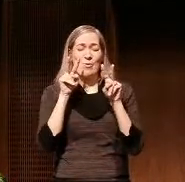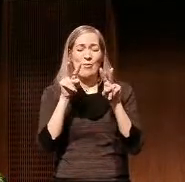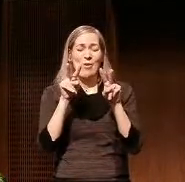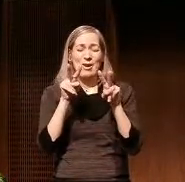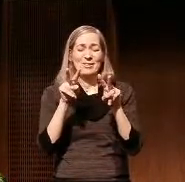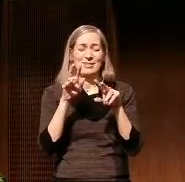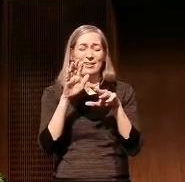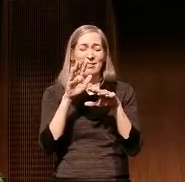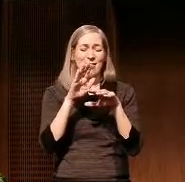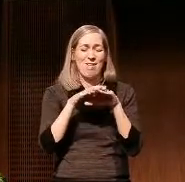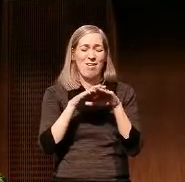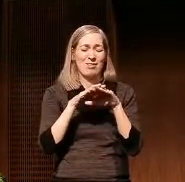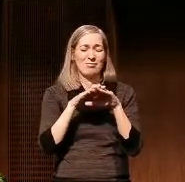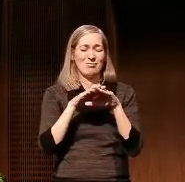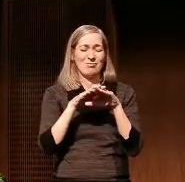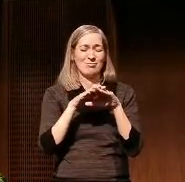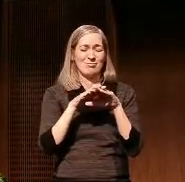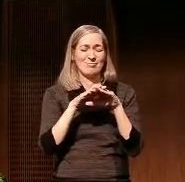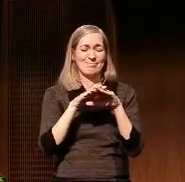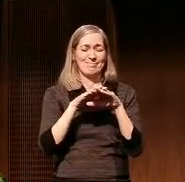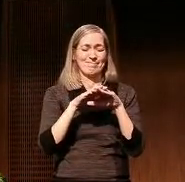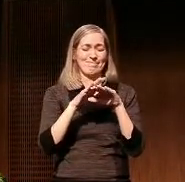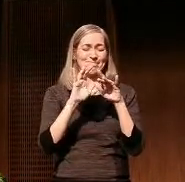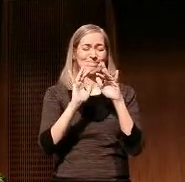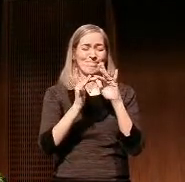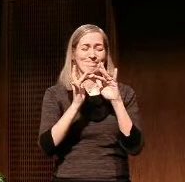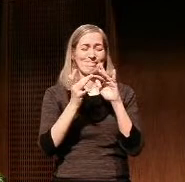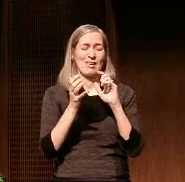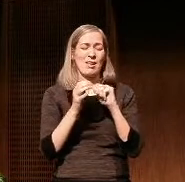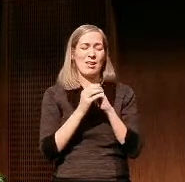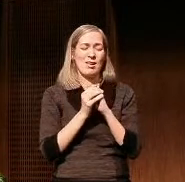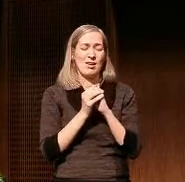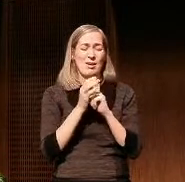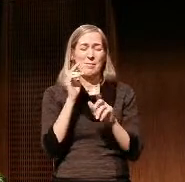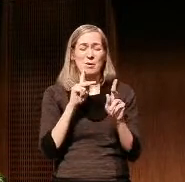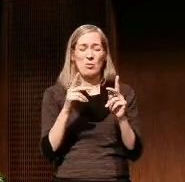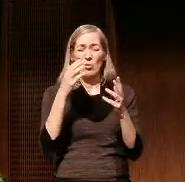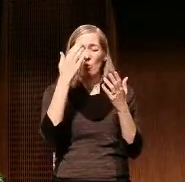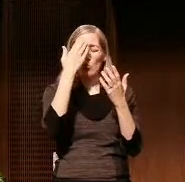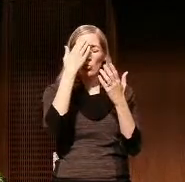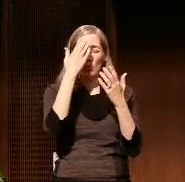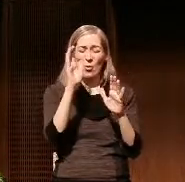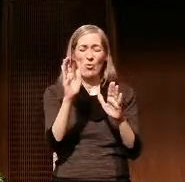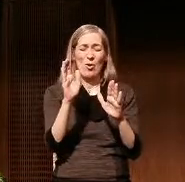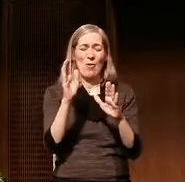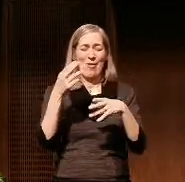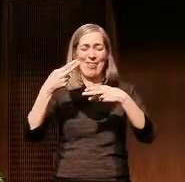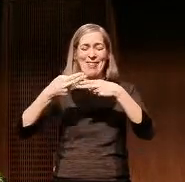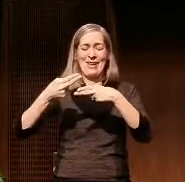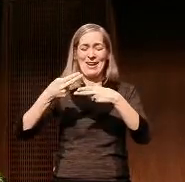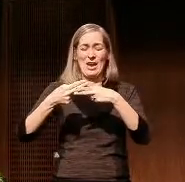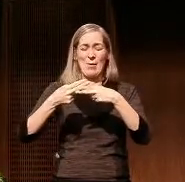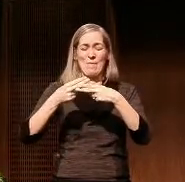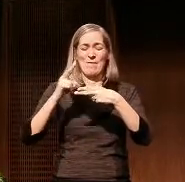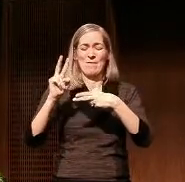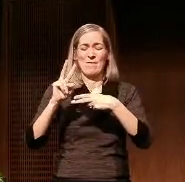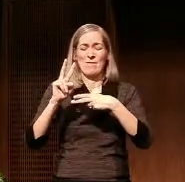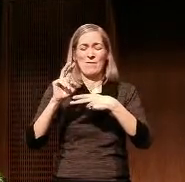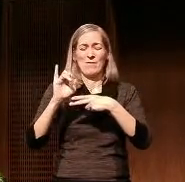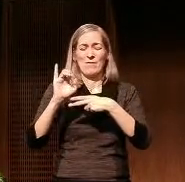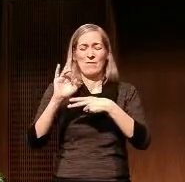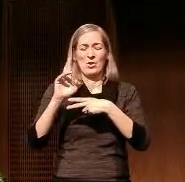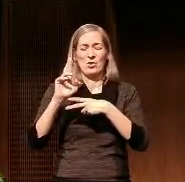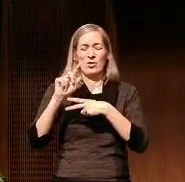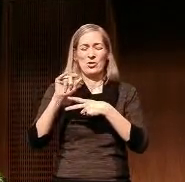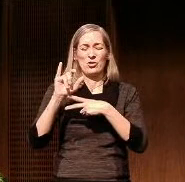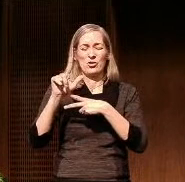through live stream, and those who may not even know the name Virgil Yocham, and yet have